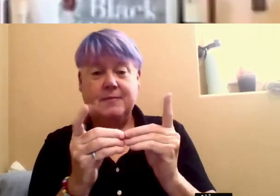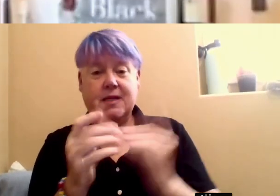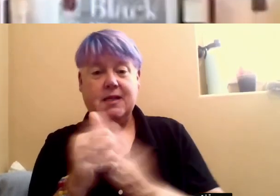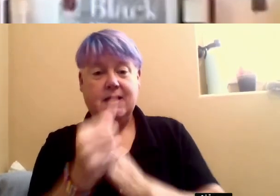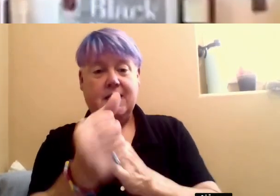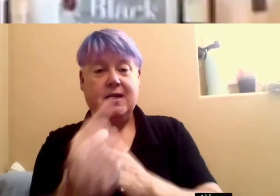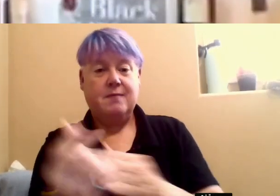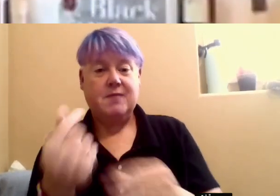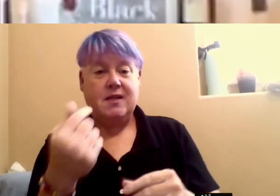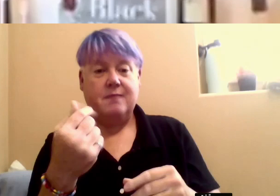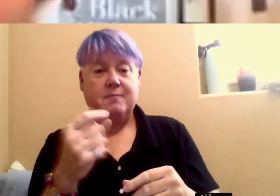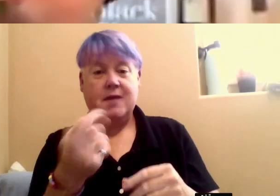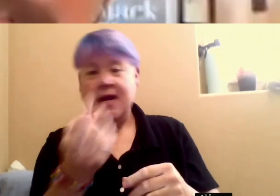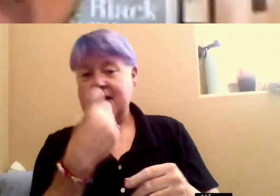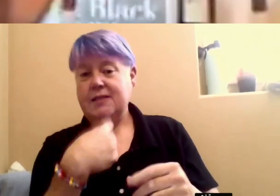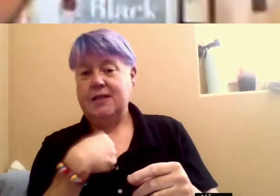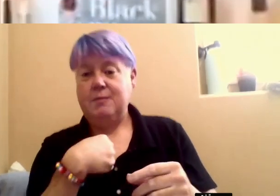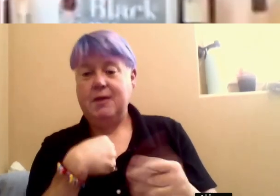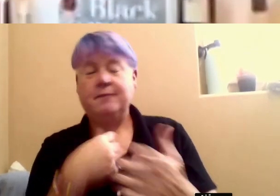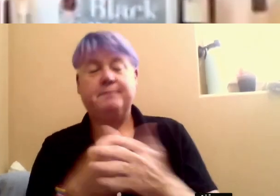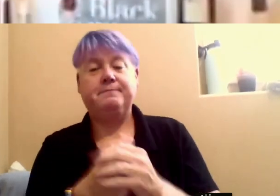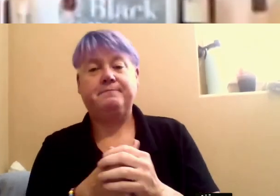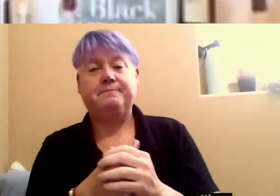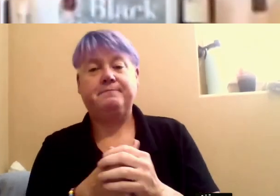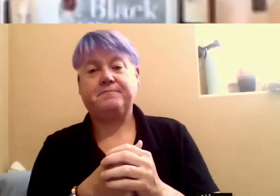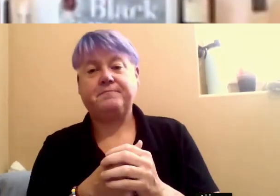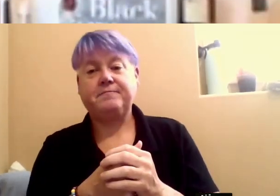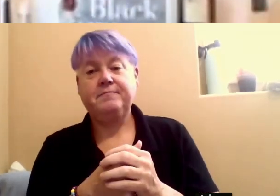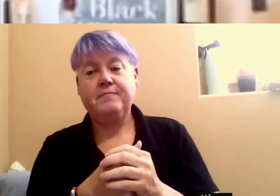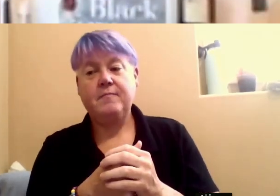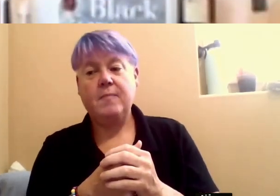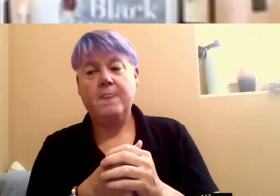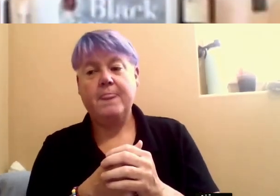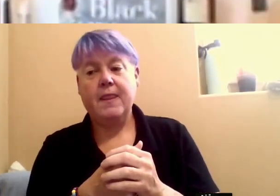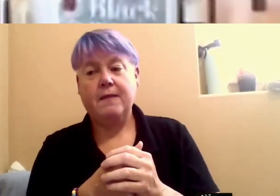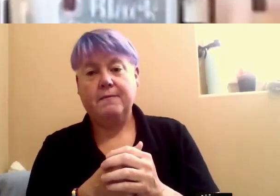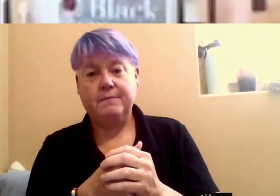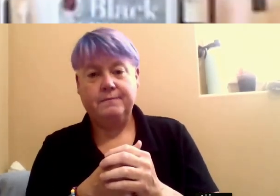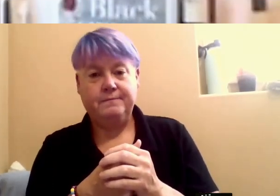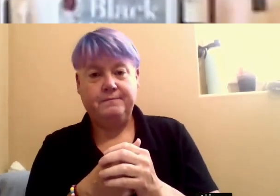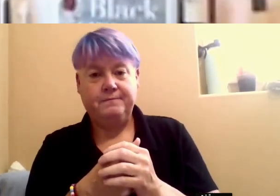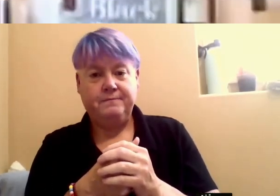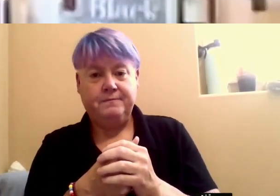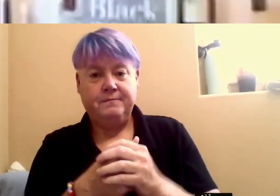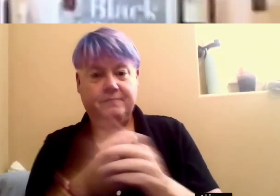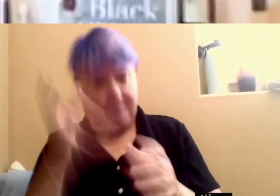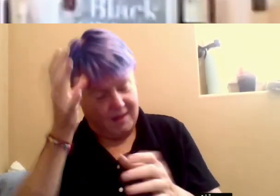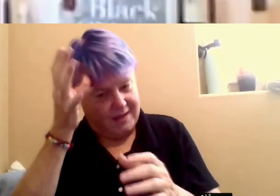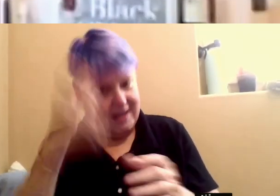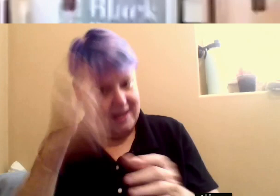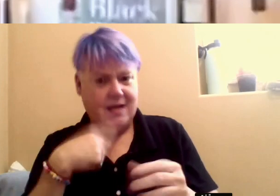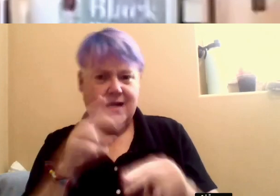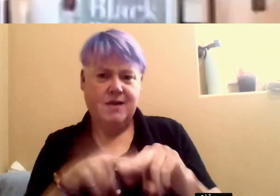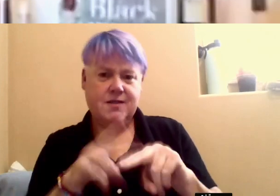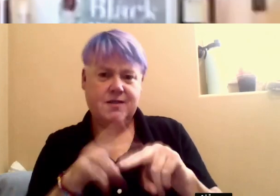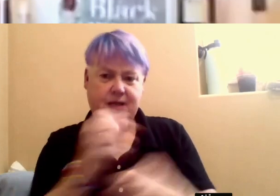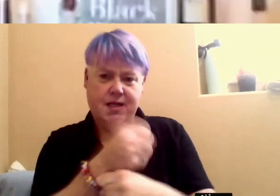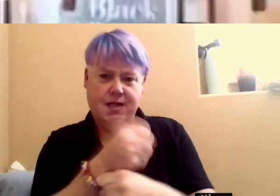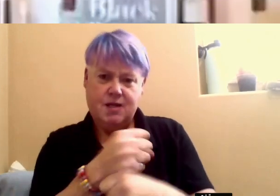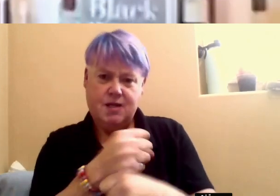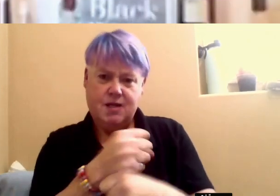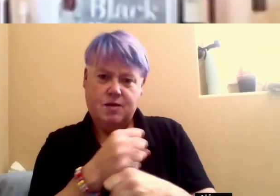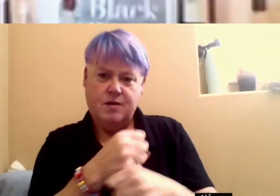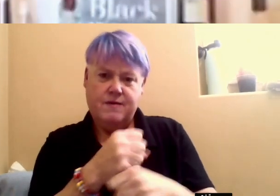asking me to go, or asking me to take him. Okay. Dad and I are sitting at a cafe by my